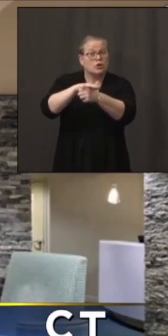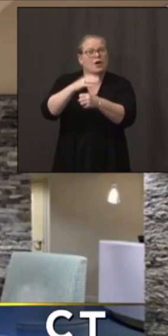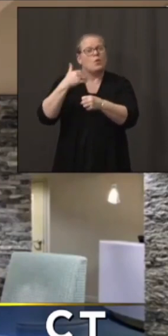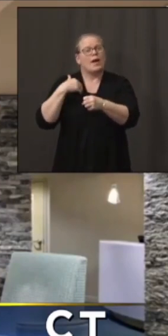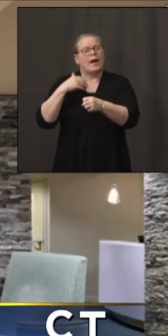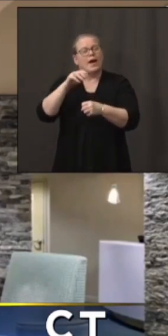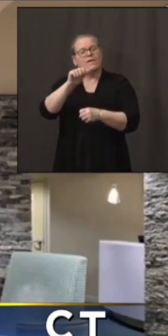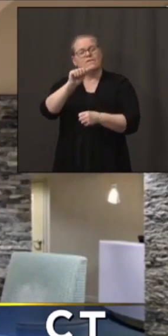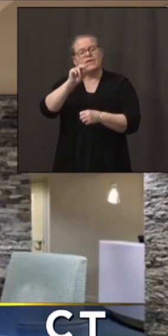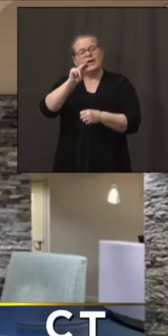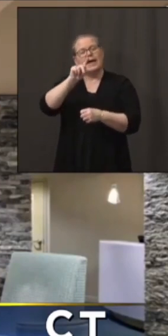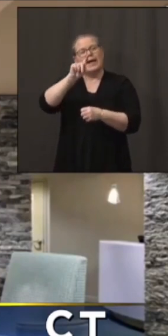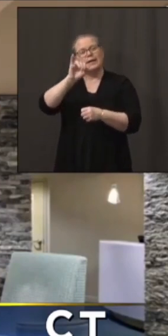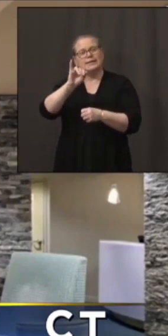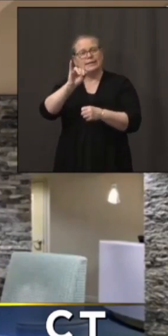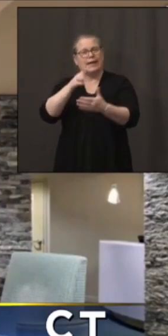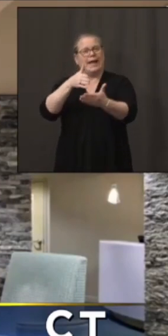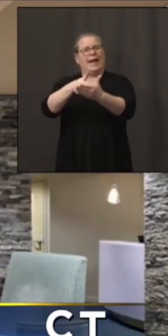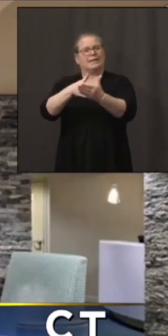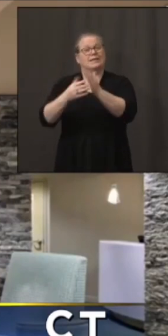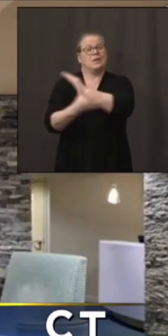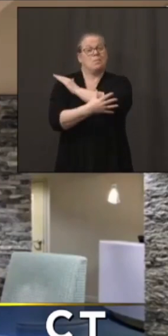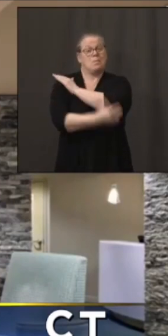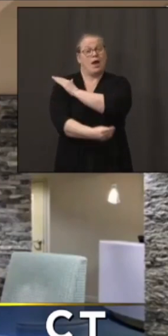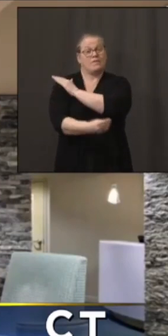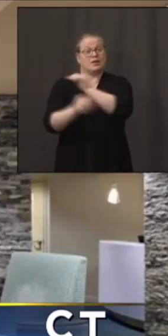agency can actually provide